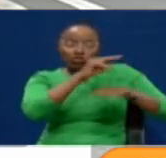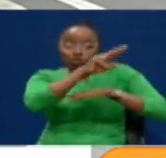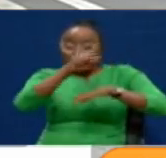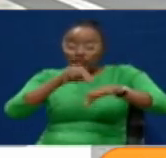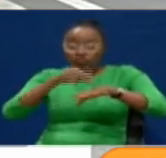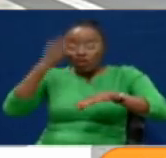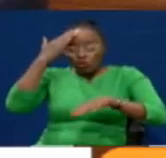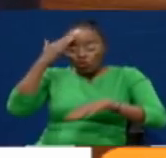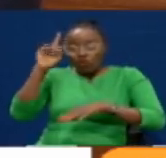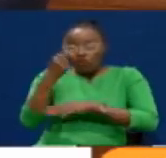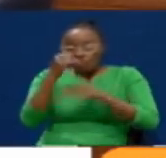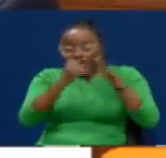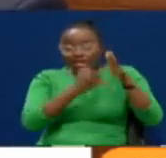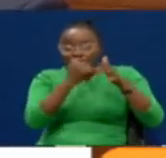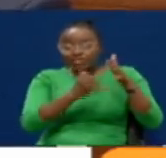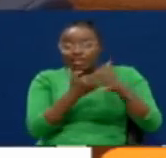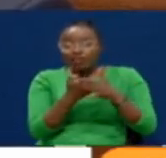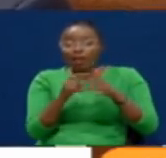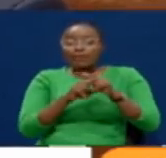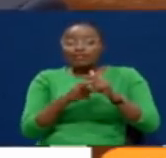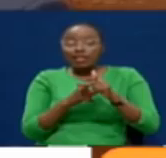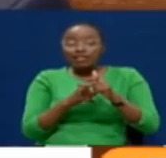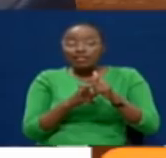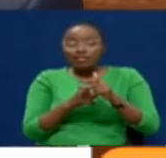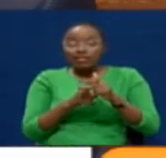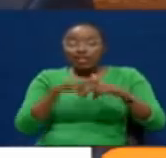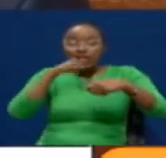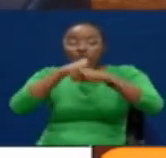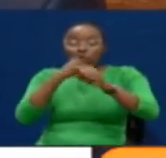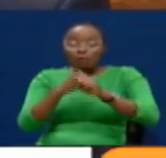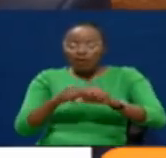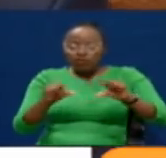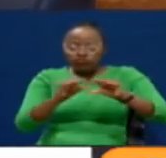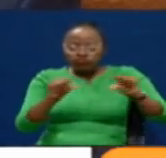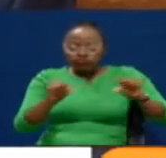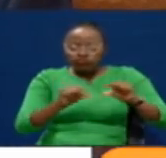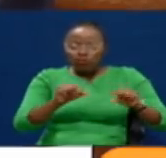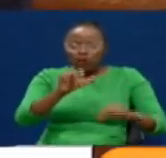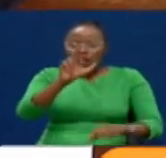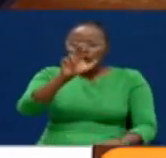my first industry, Jeff? I started the first industry was to make rulers for schools.